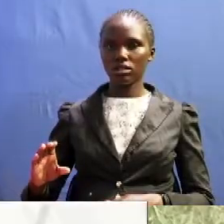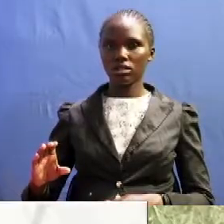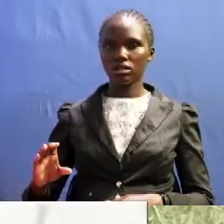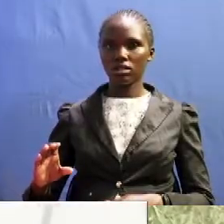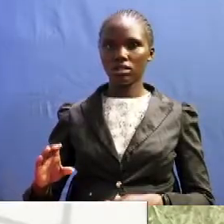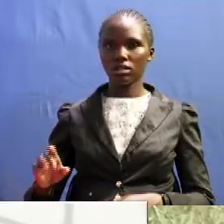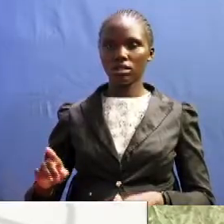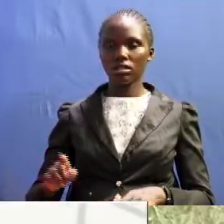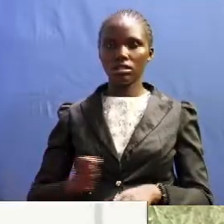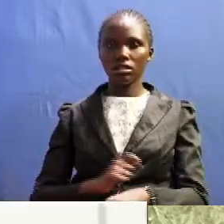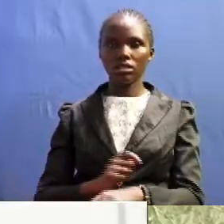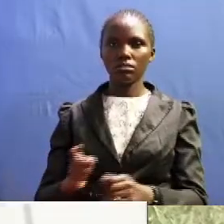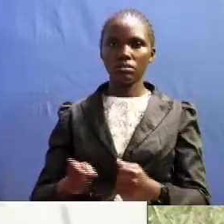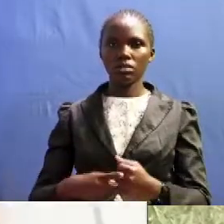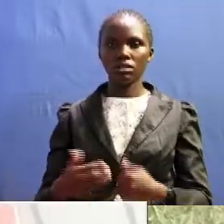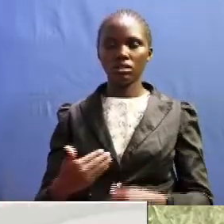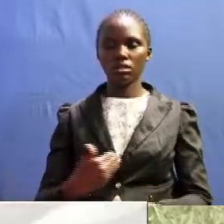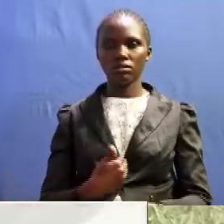na iko na team 6.